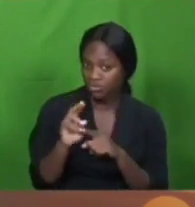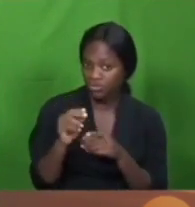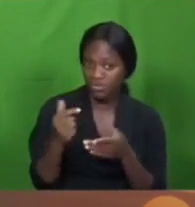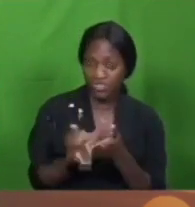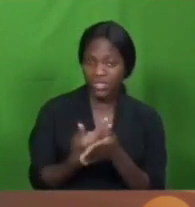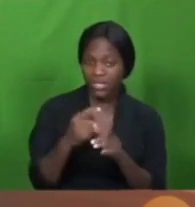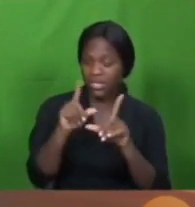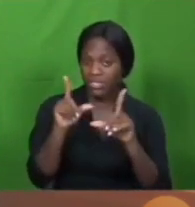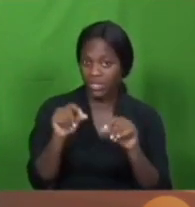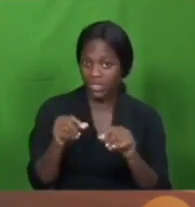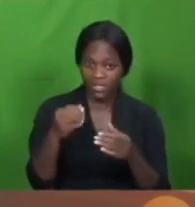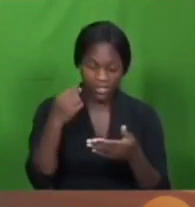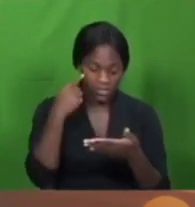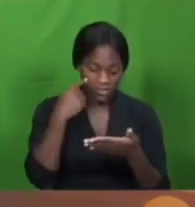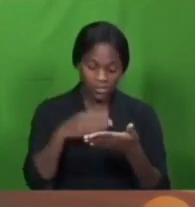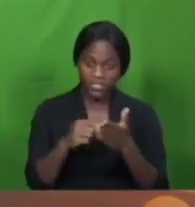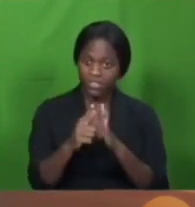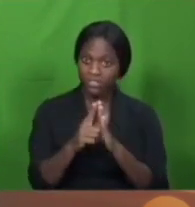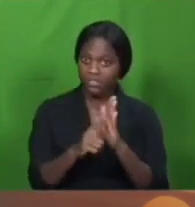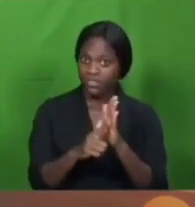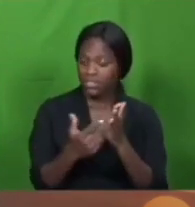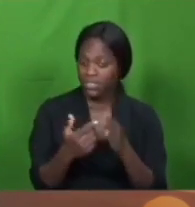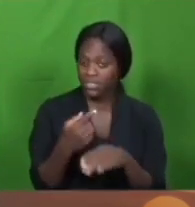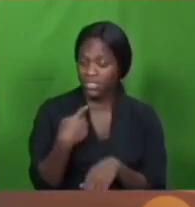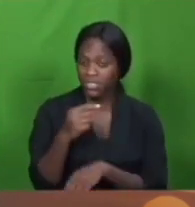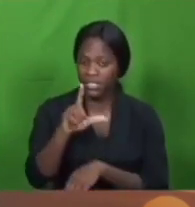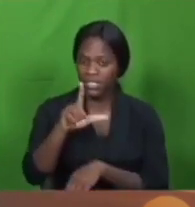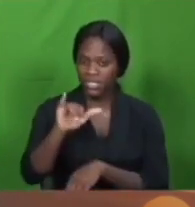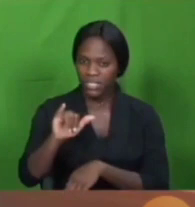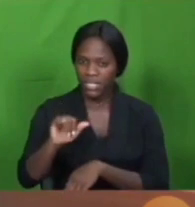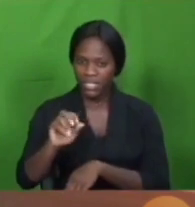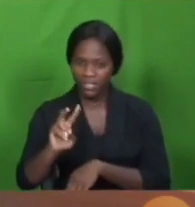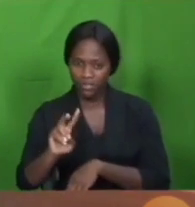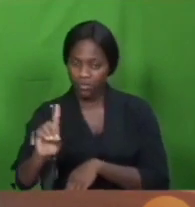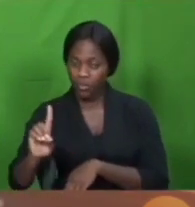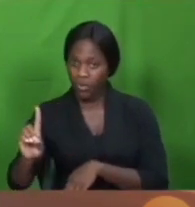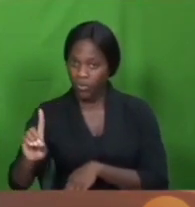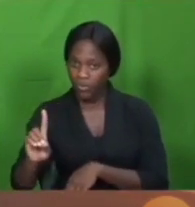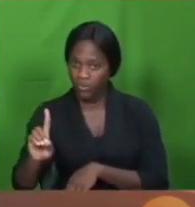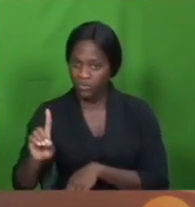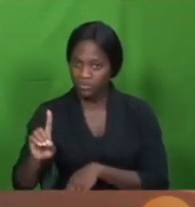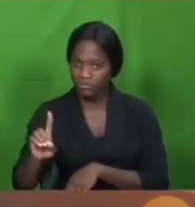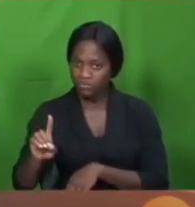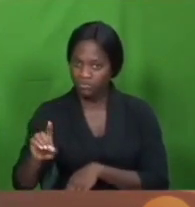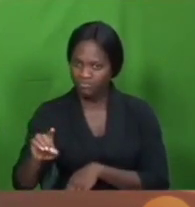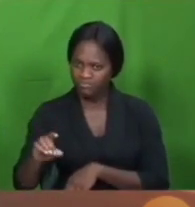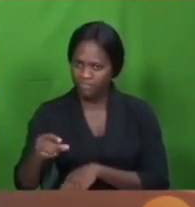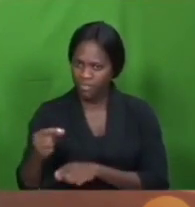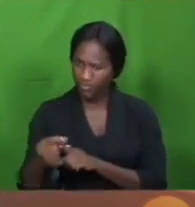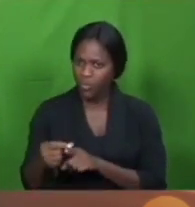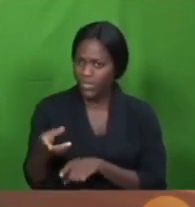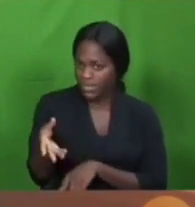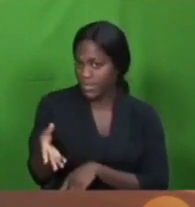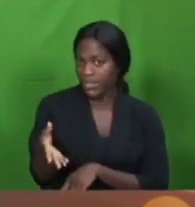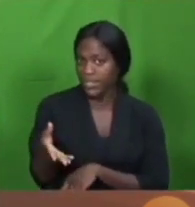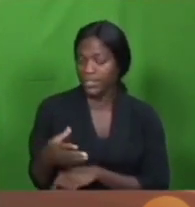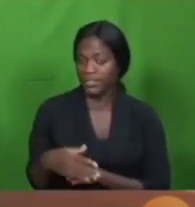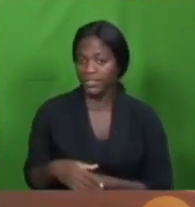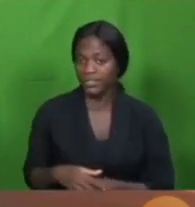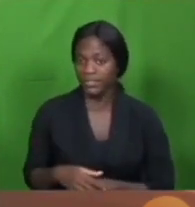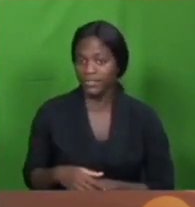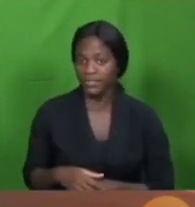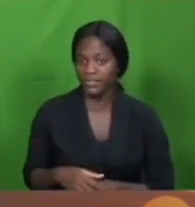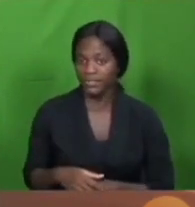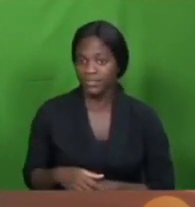section 1 of LI 2111, it's captured there.